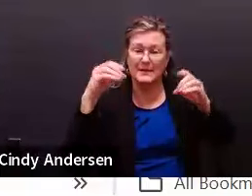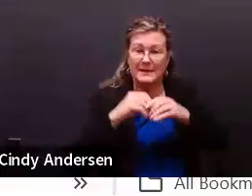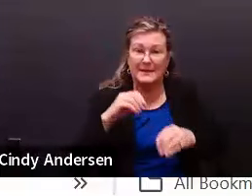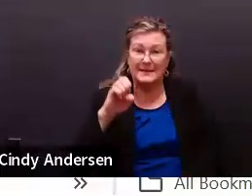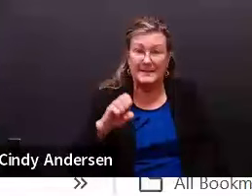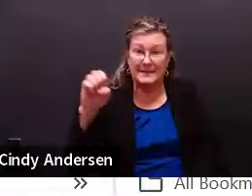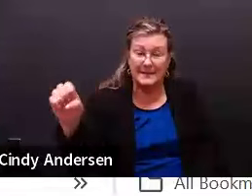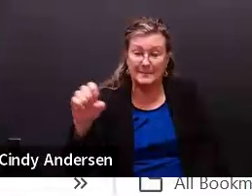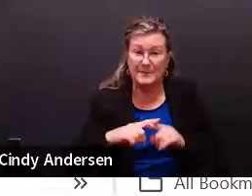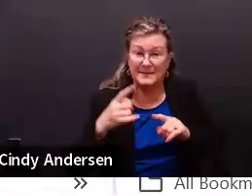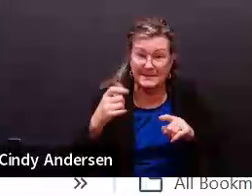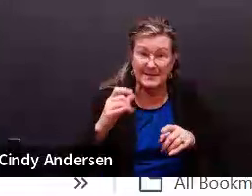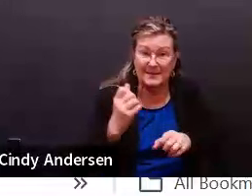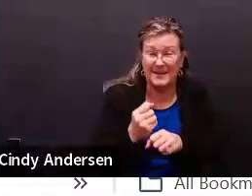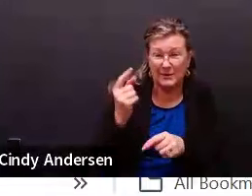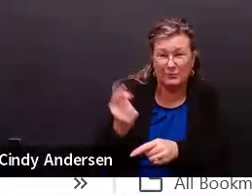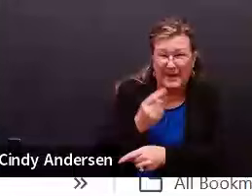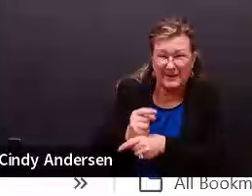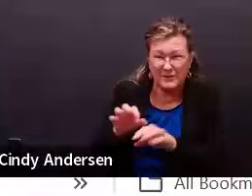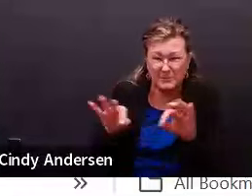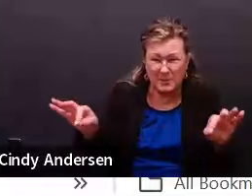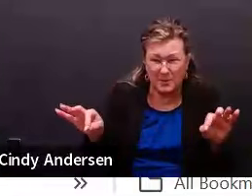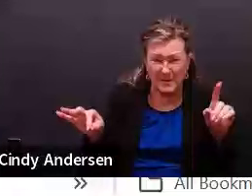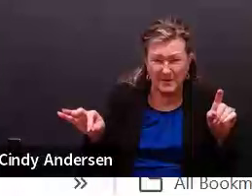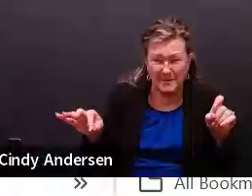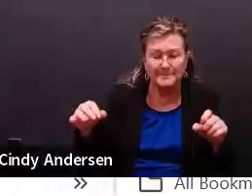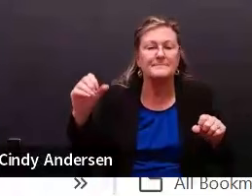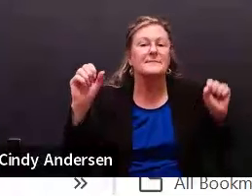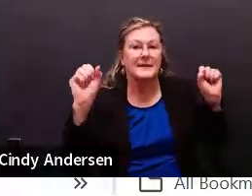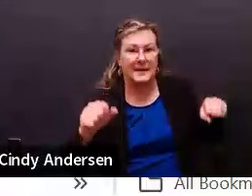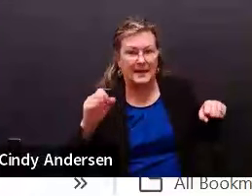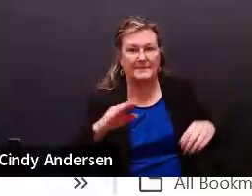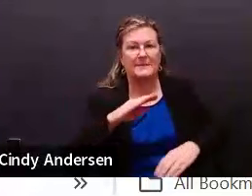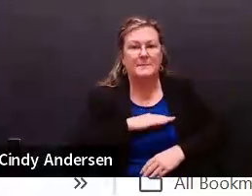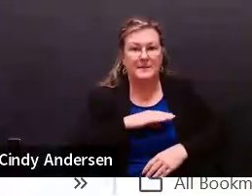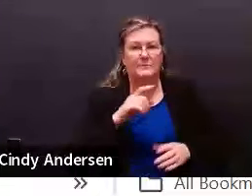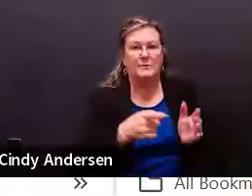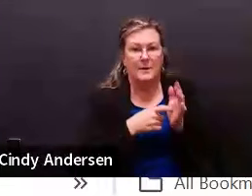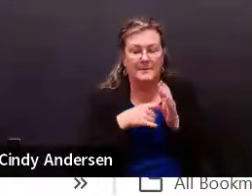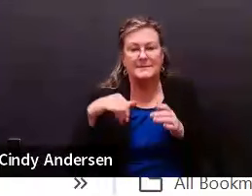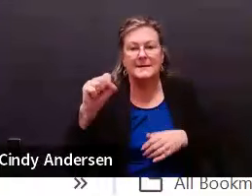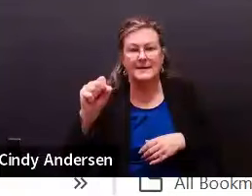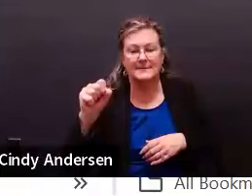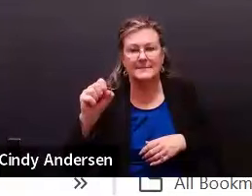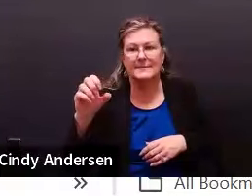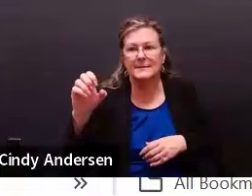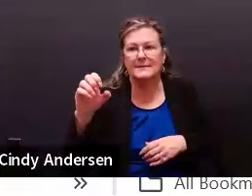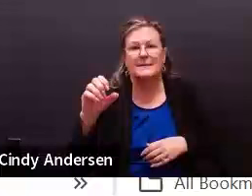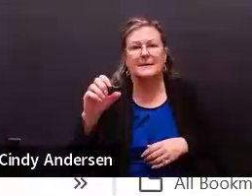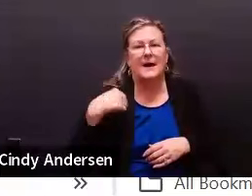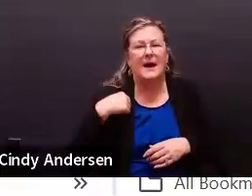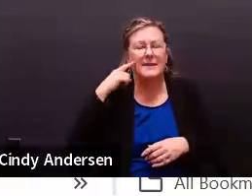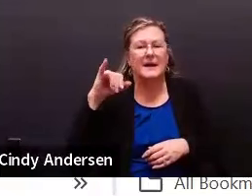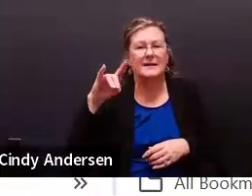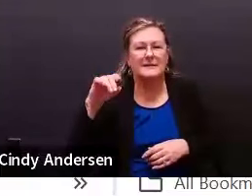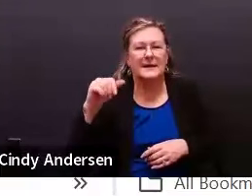essential elements but still get a regular diploma? Yep, they can if they meet the requirements. So ESSA, and I'm pretty sure it's in IDA too, I